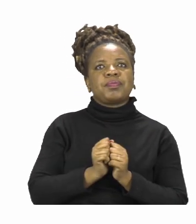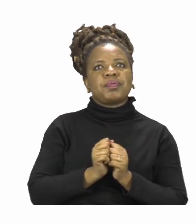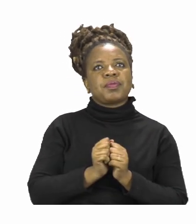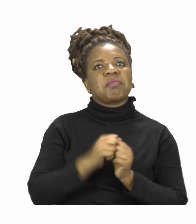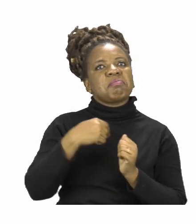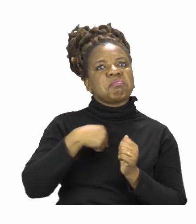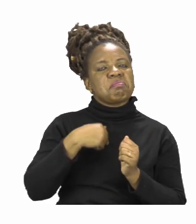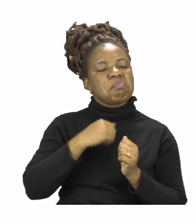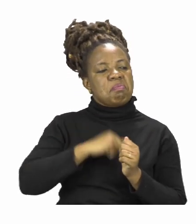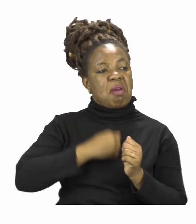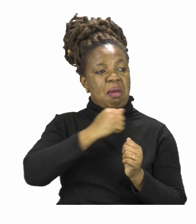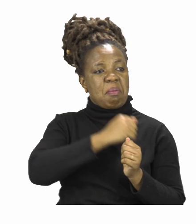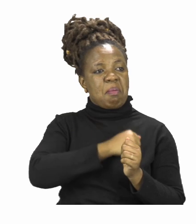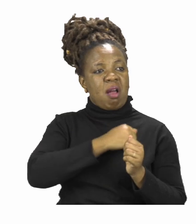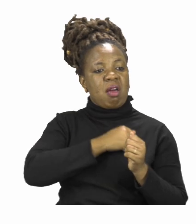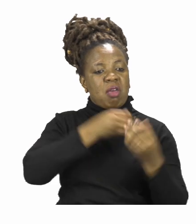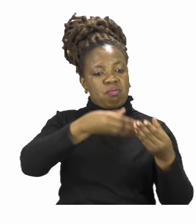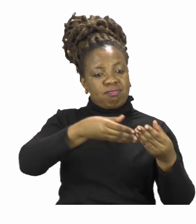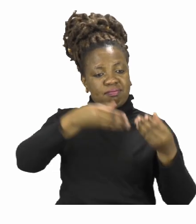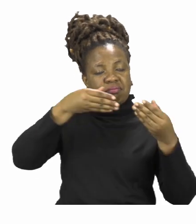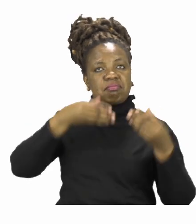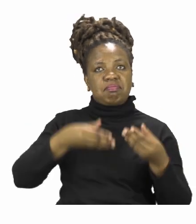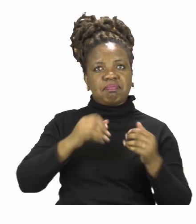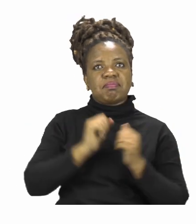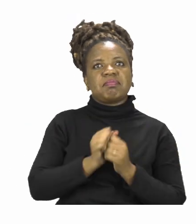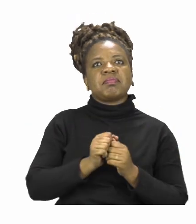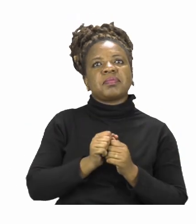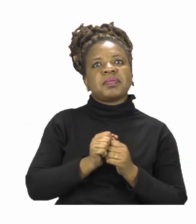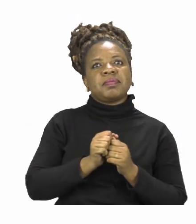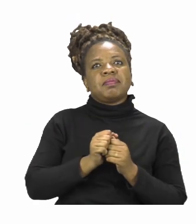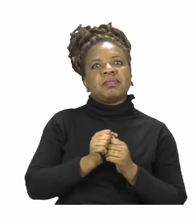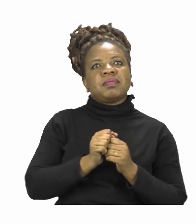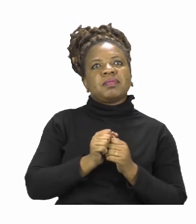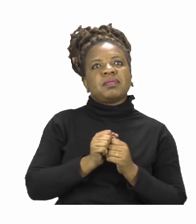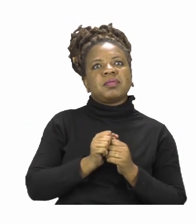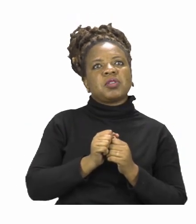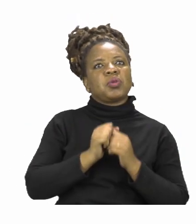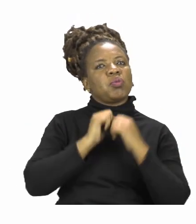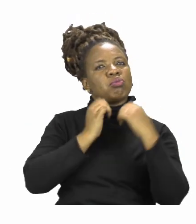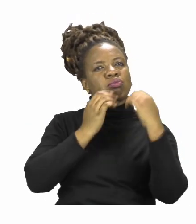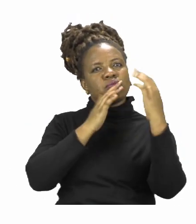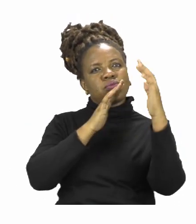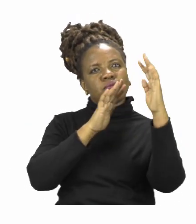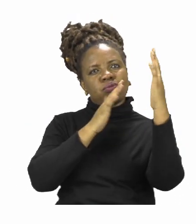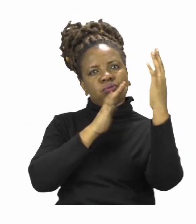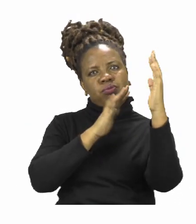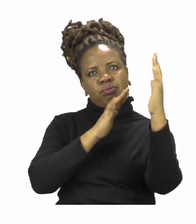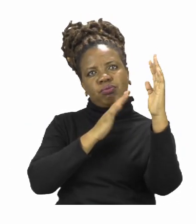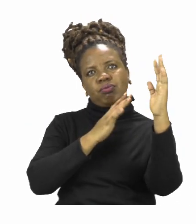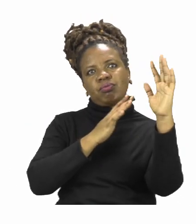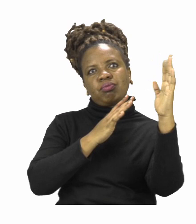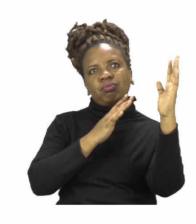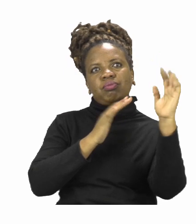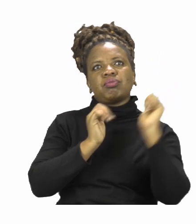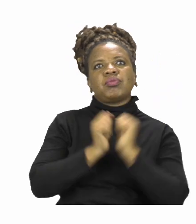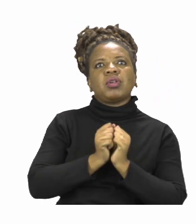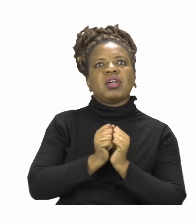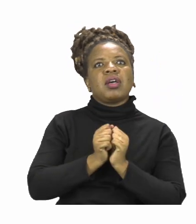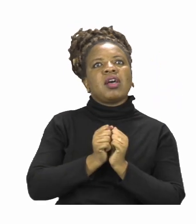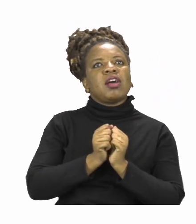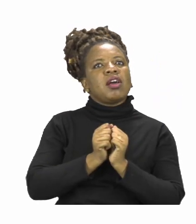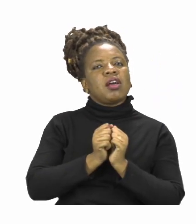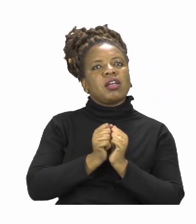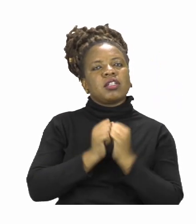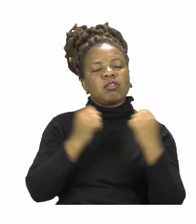you, Doris, said Mrs. Nikango. They all clapped their hands and went to Doris and hugged